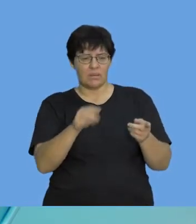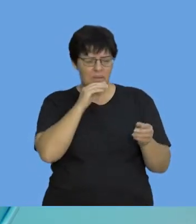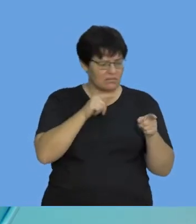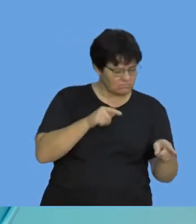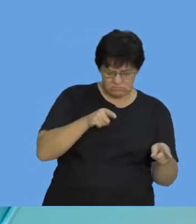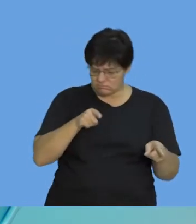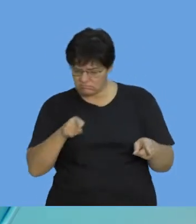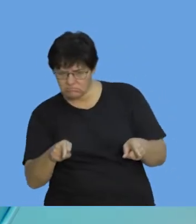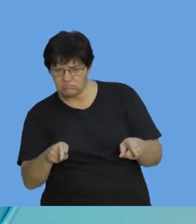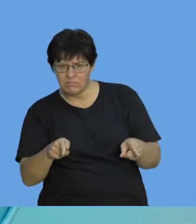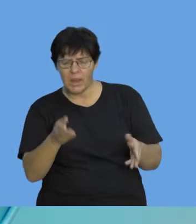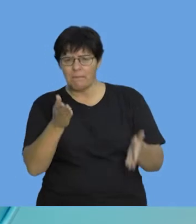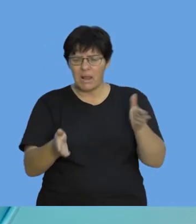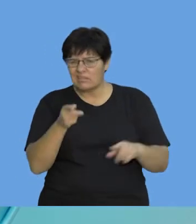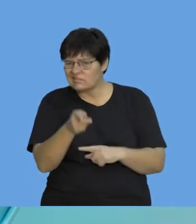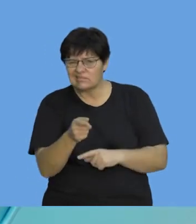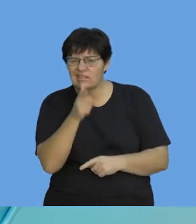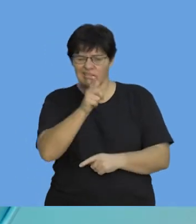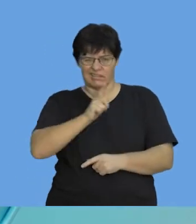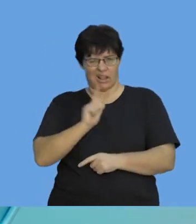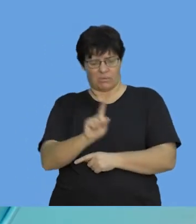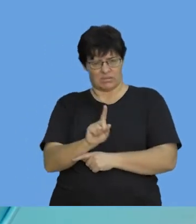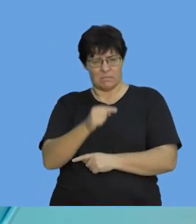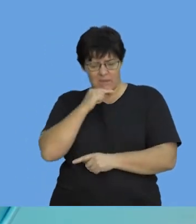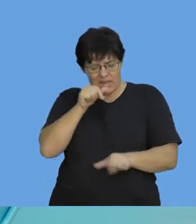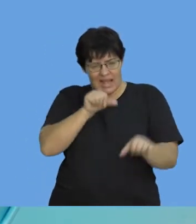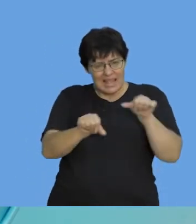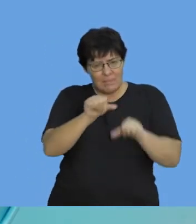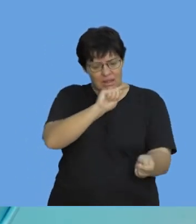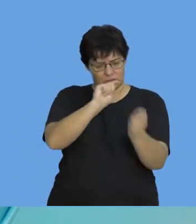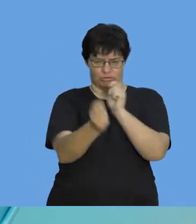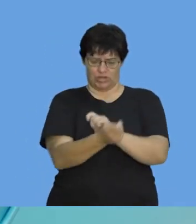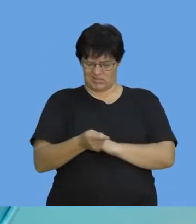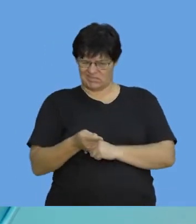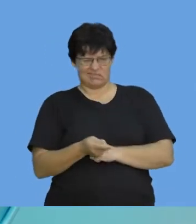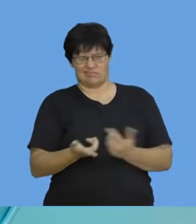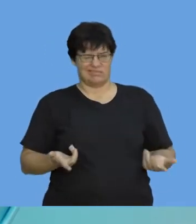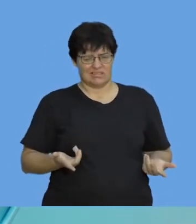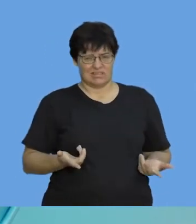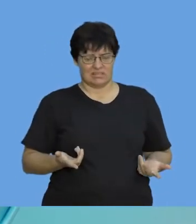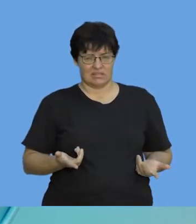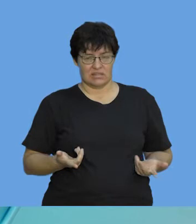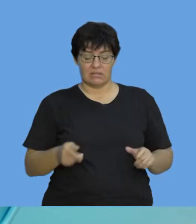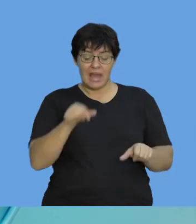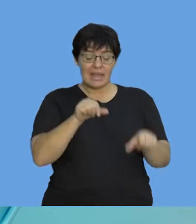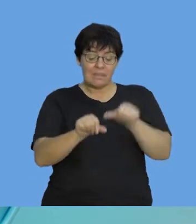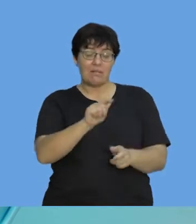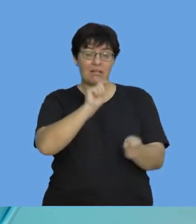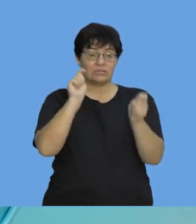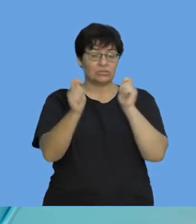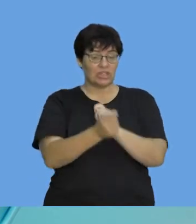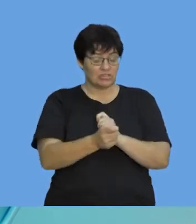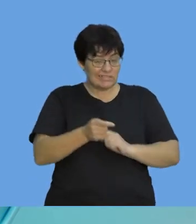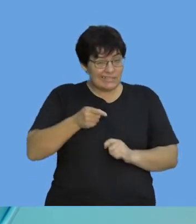about a particular form of a chemical change. And the word chemical change is actually, we'll use it in place